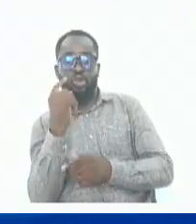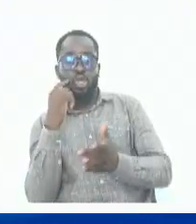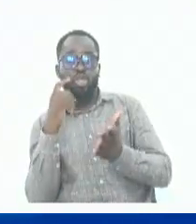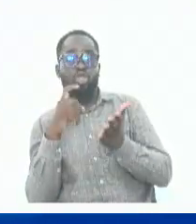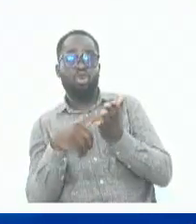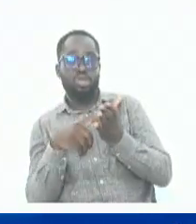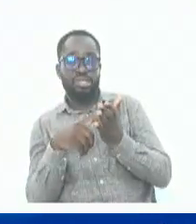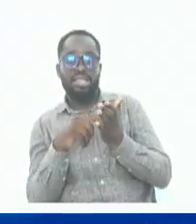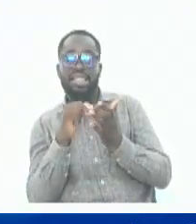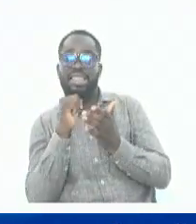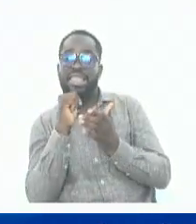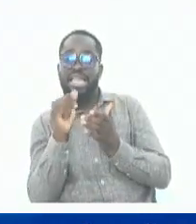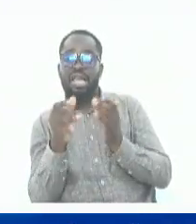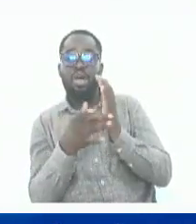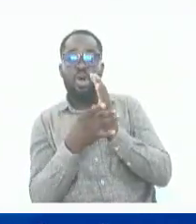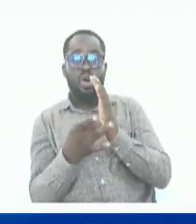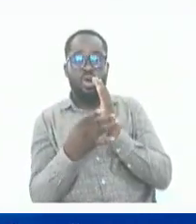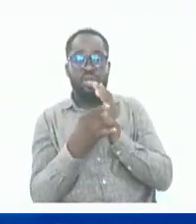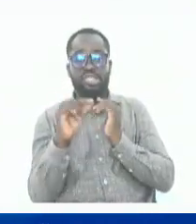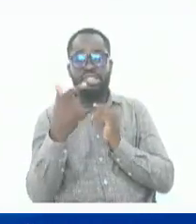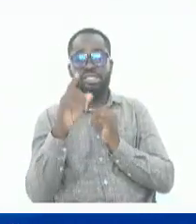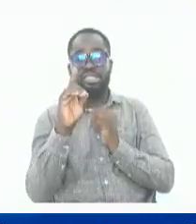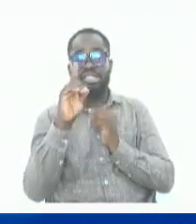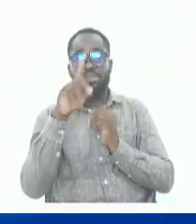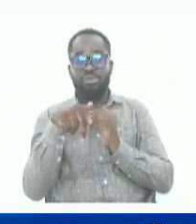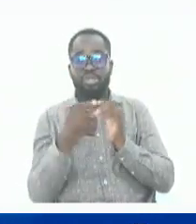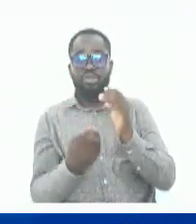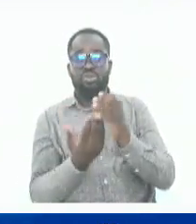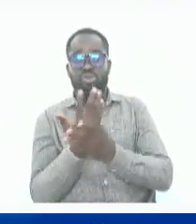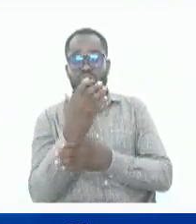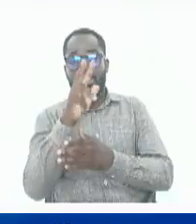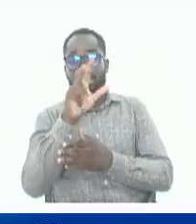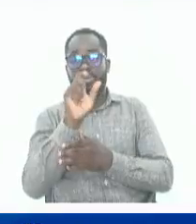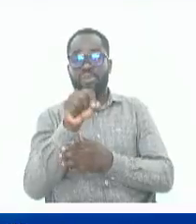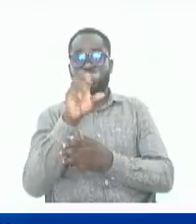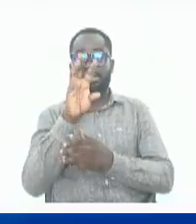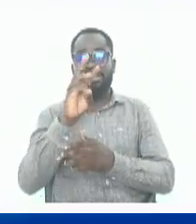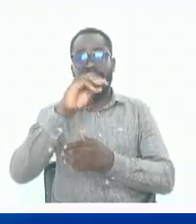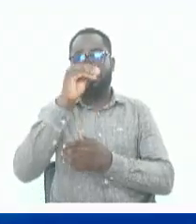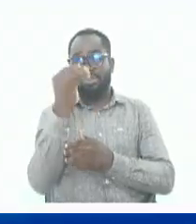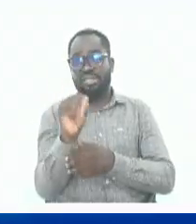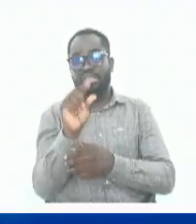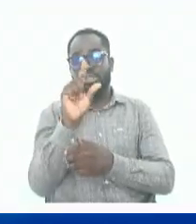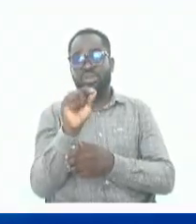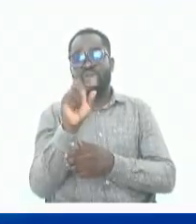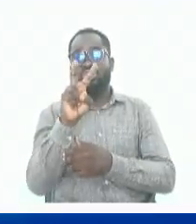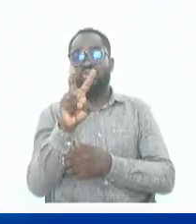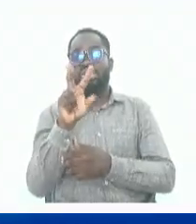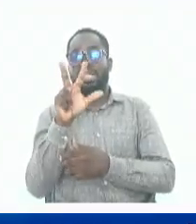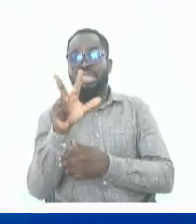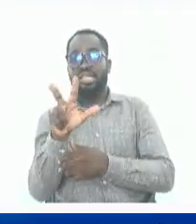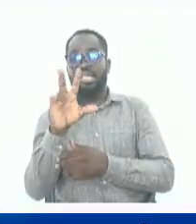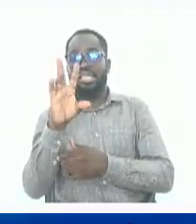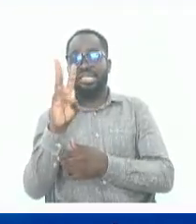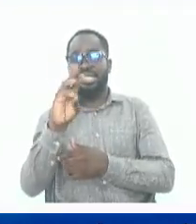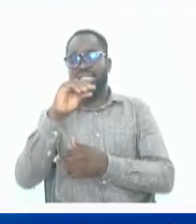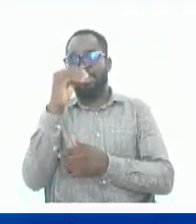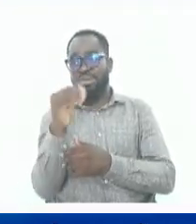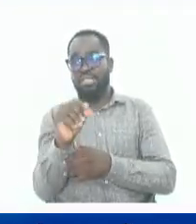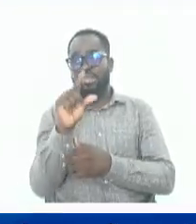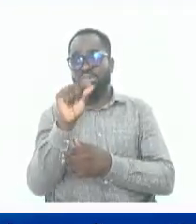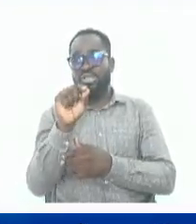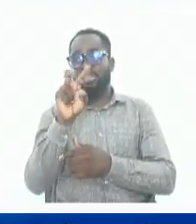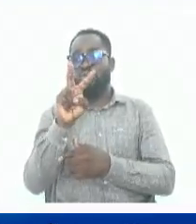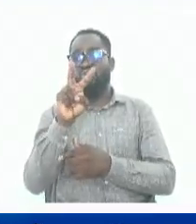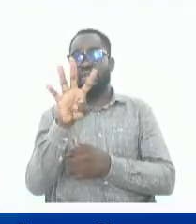Notably, non-oil GDP growth accelerated from 3.6% in 2023 to 6% in